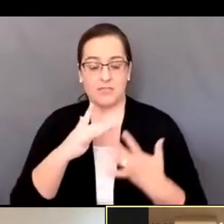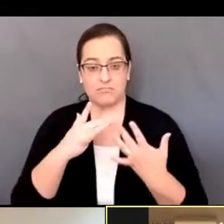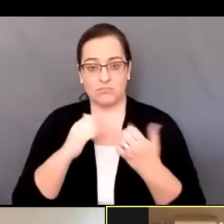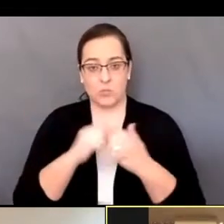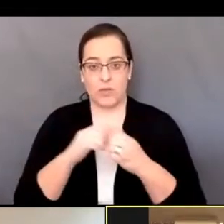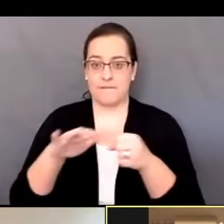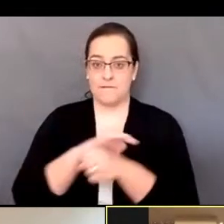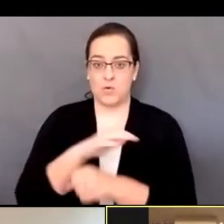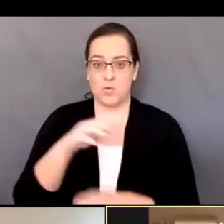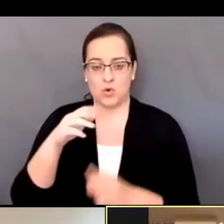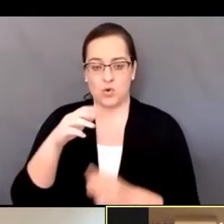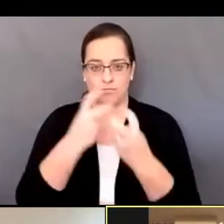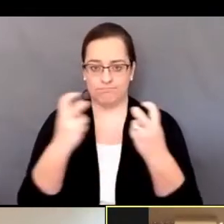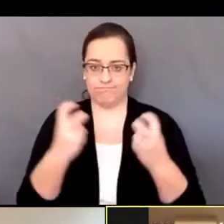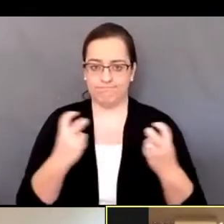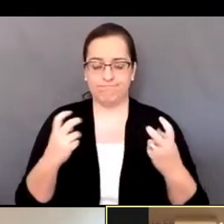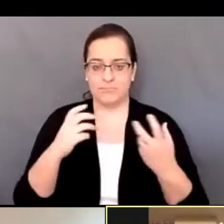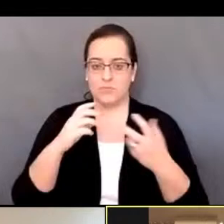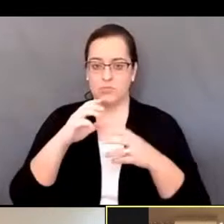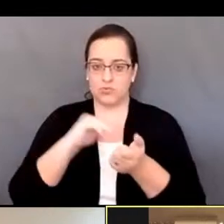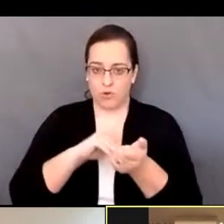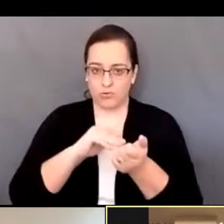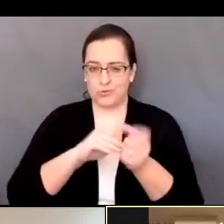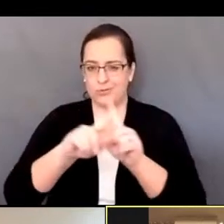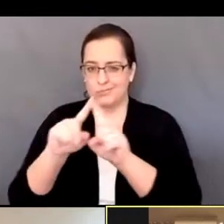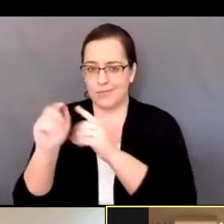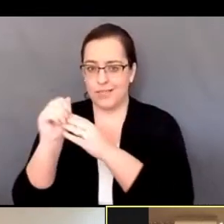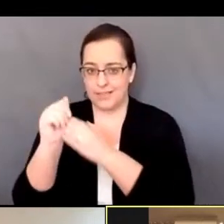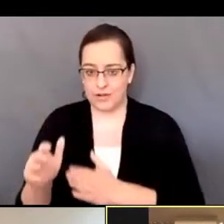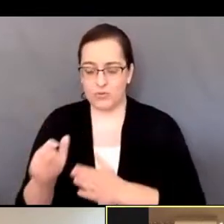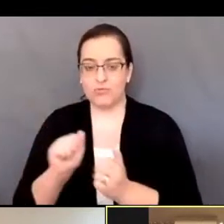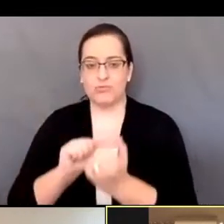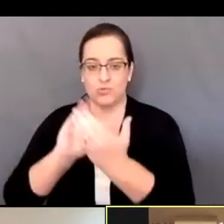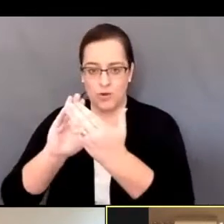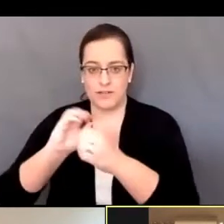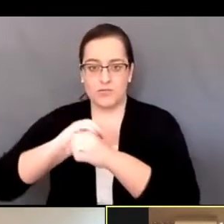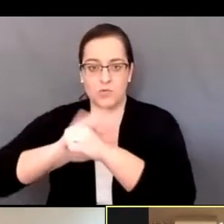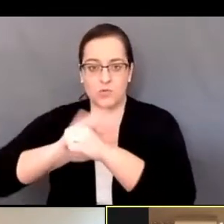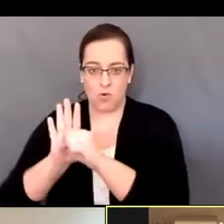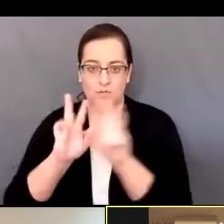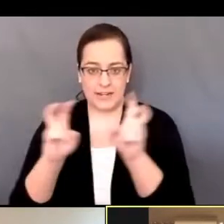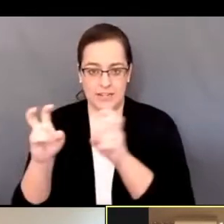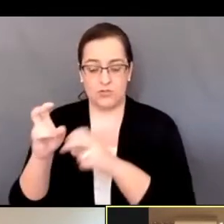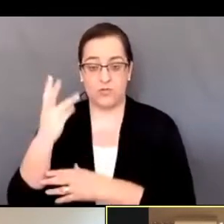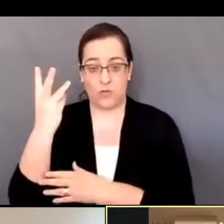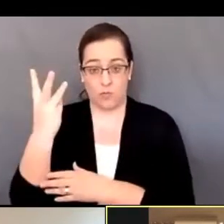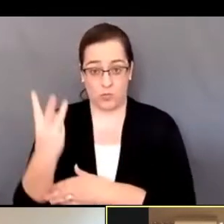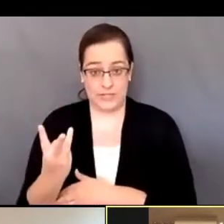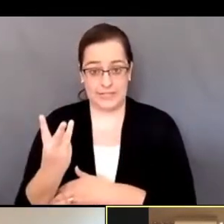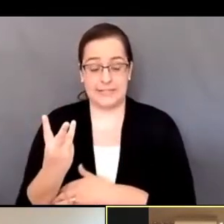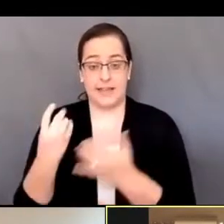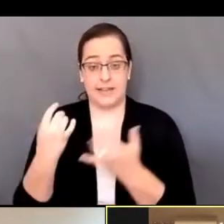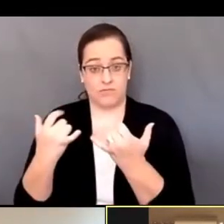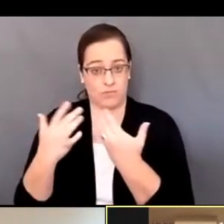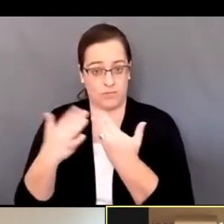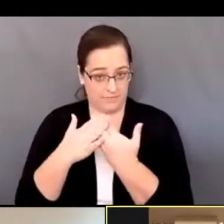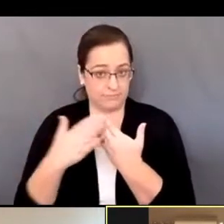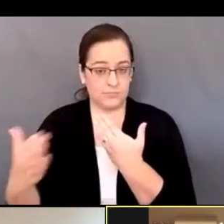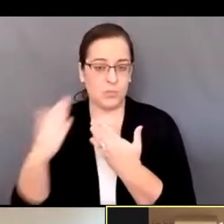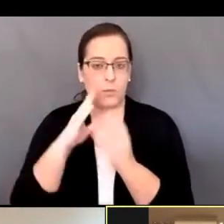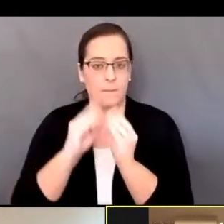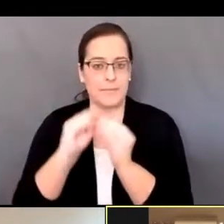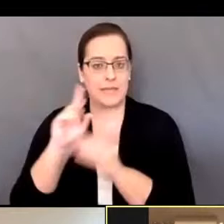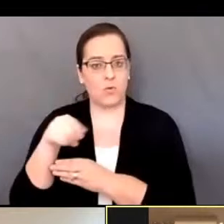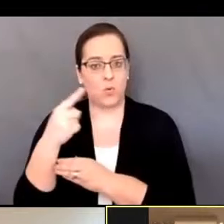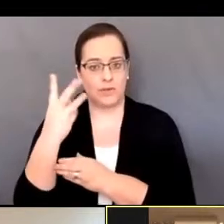very full panel to address all COVID-related issues on Wednesdays moving forward next week. We will do